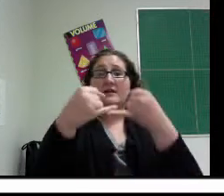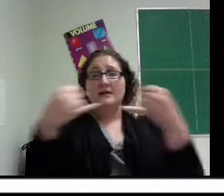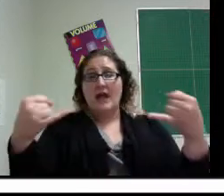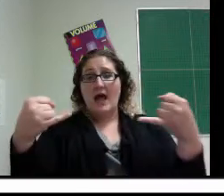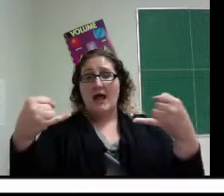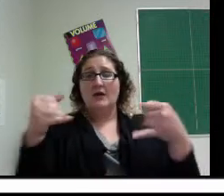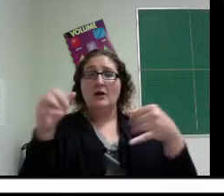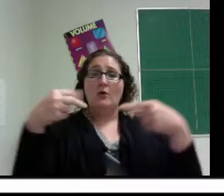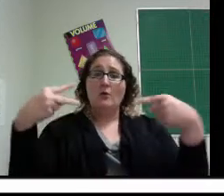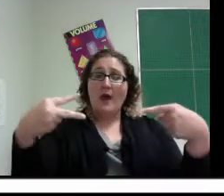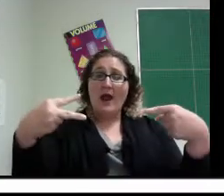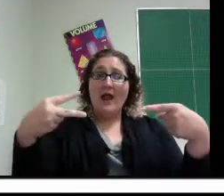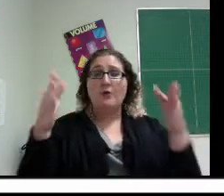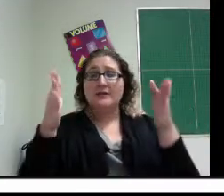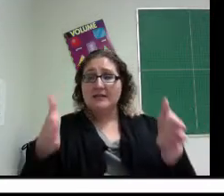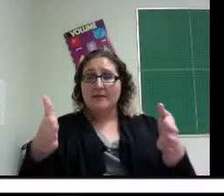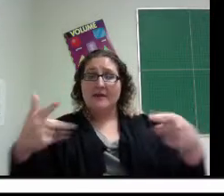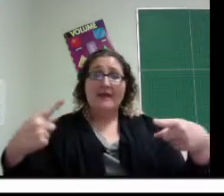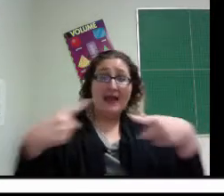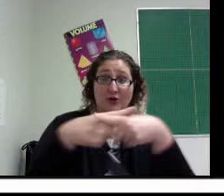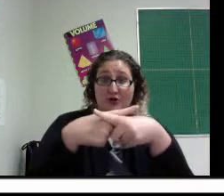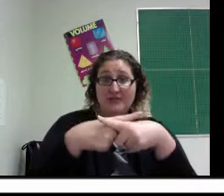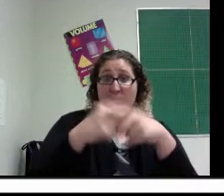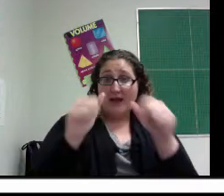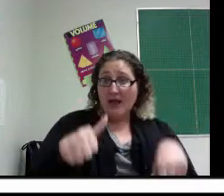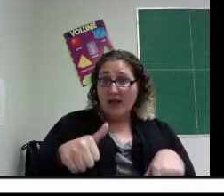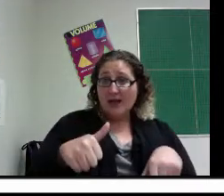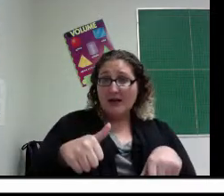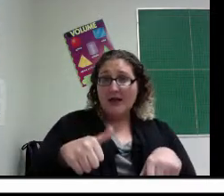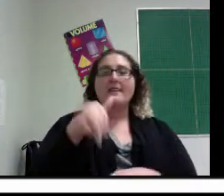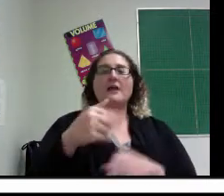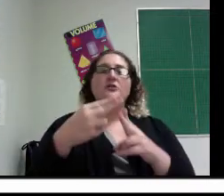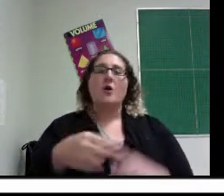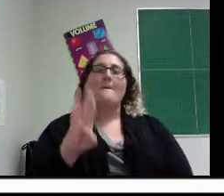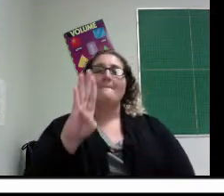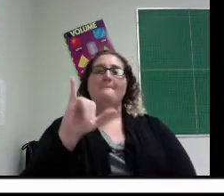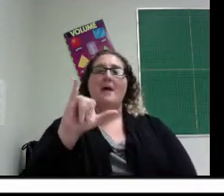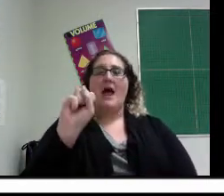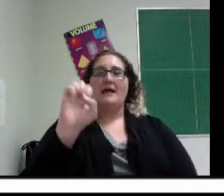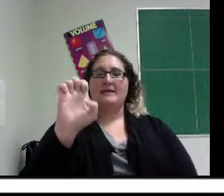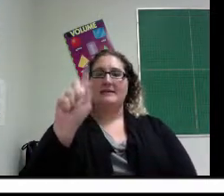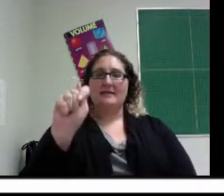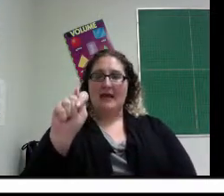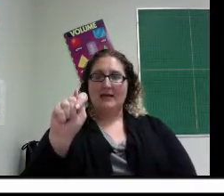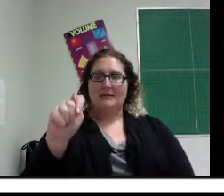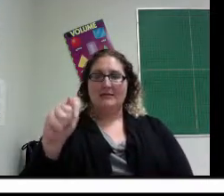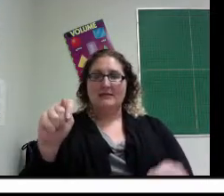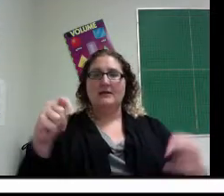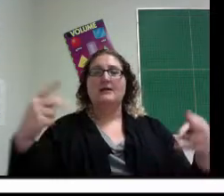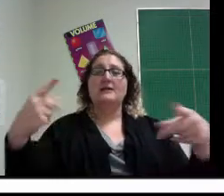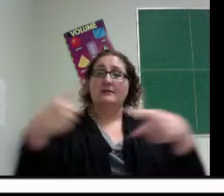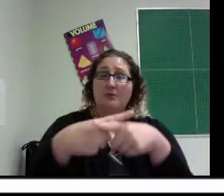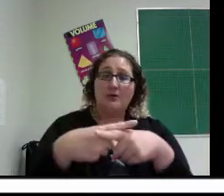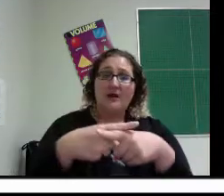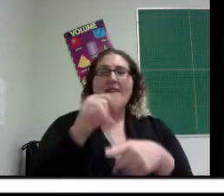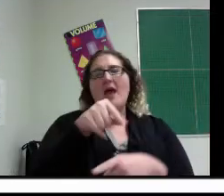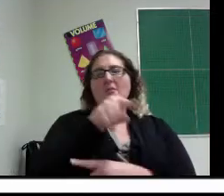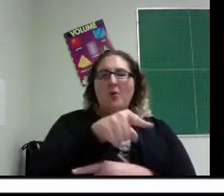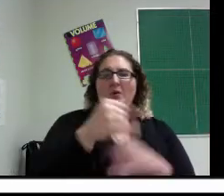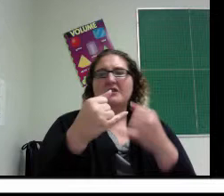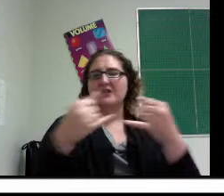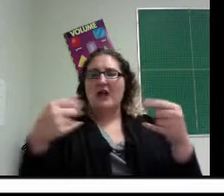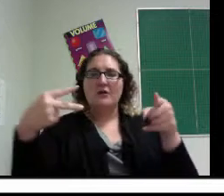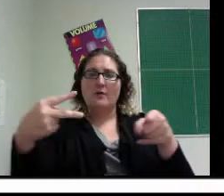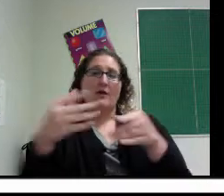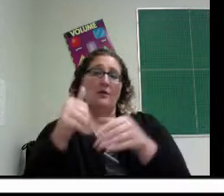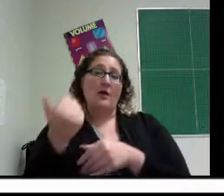intersects a segment at its midpoint is said to bisect the segment. That point, line, ray, or other segment is